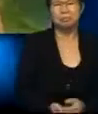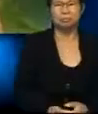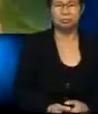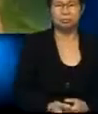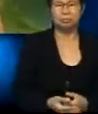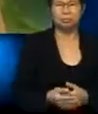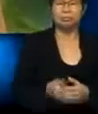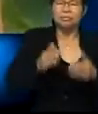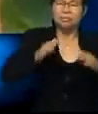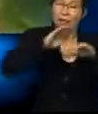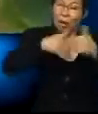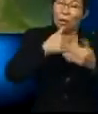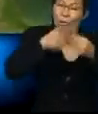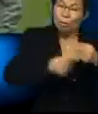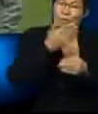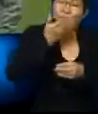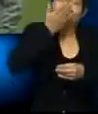Now, how about the smell?